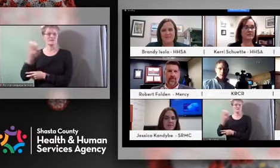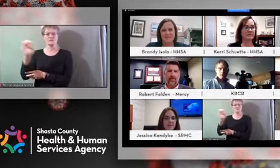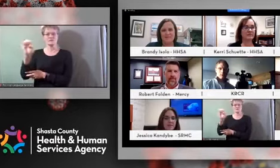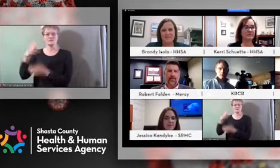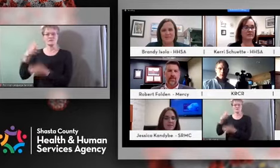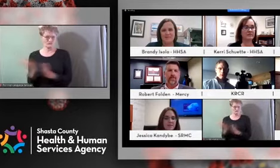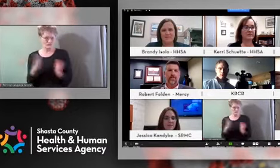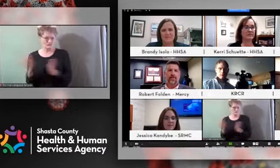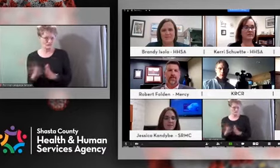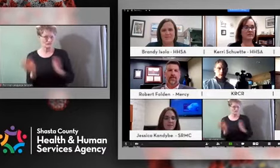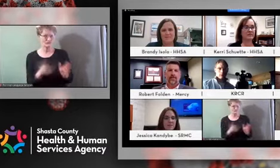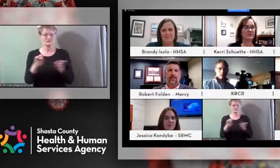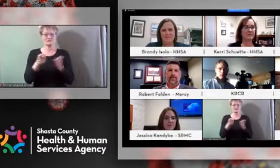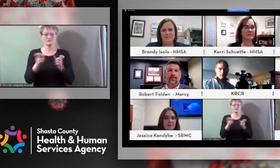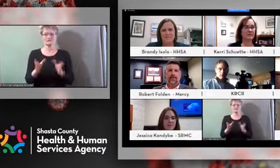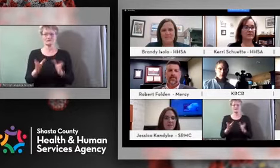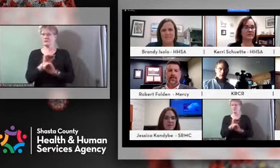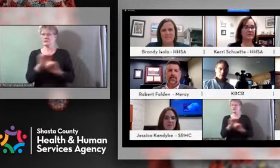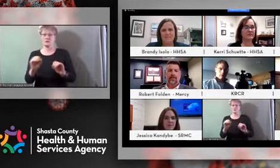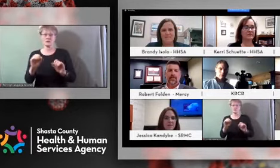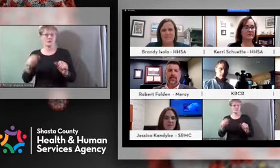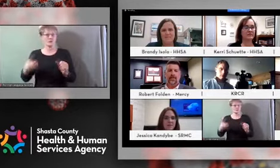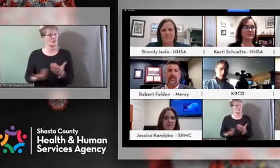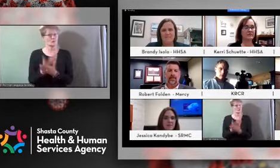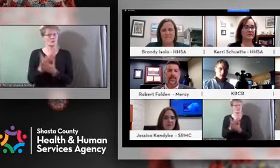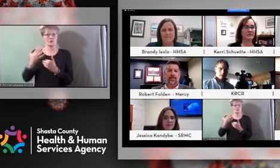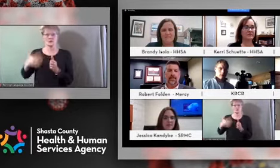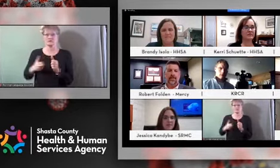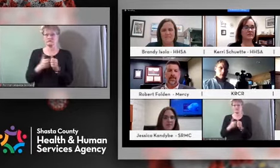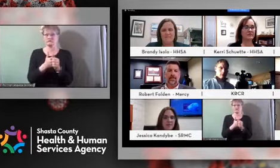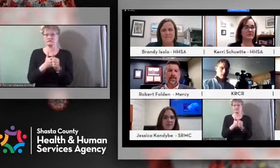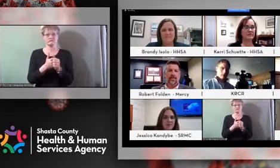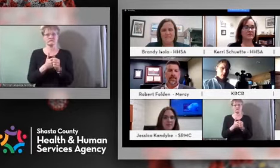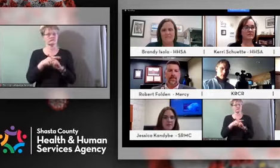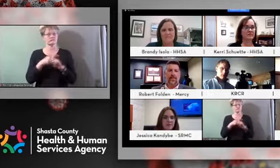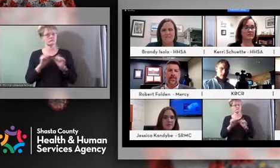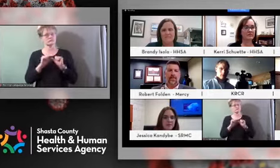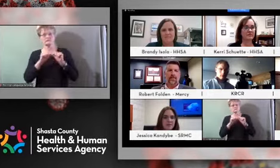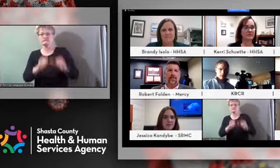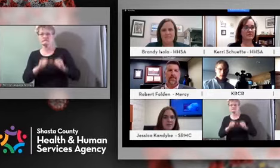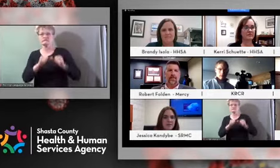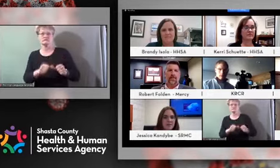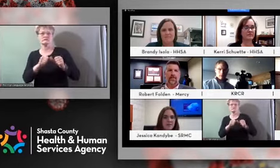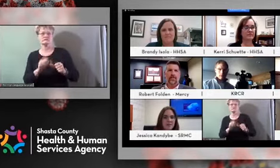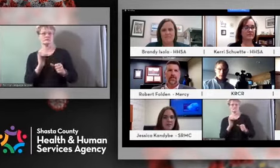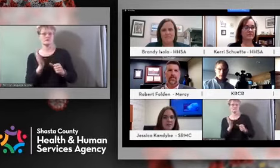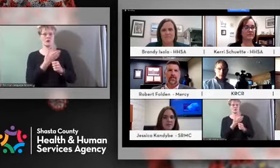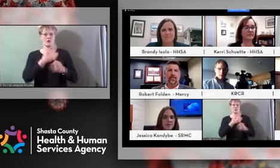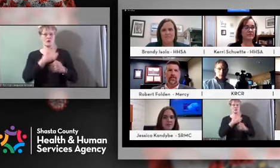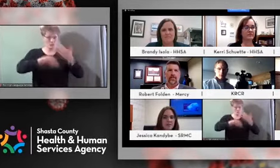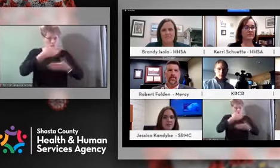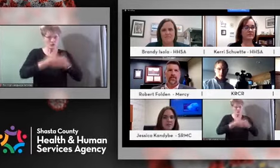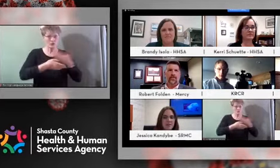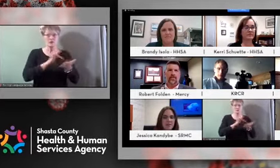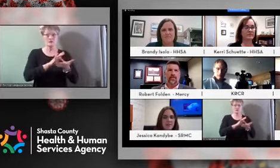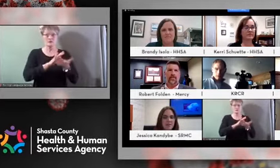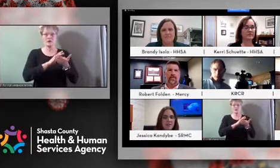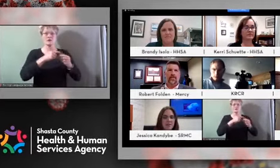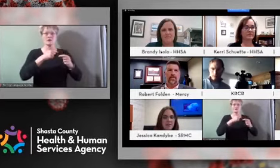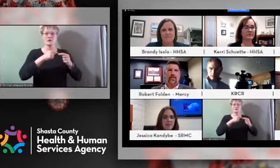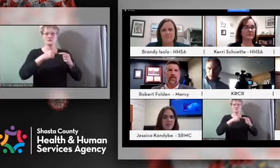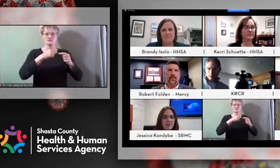no real changes. We are just continuing to review our processes, meeting every day, staying in